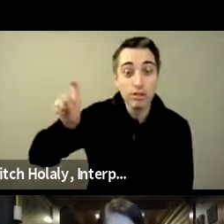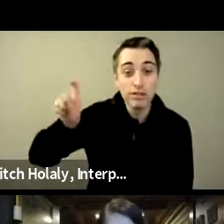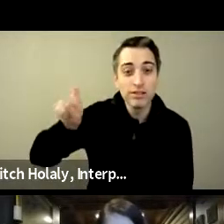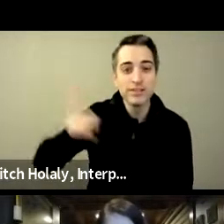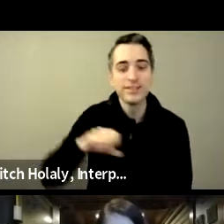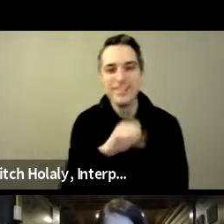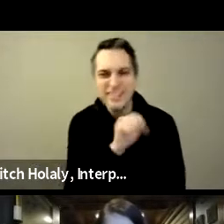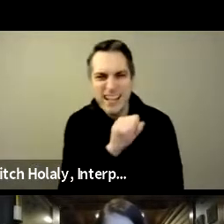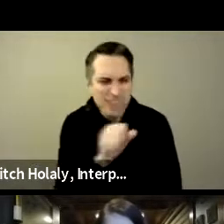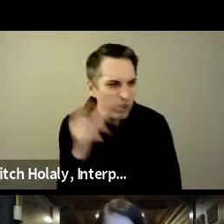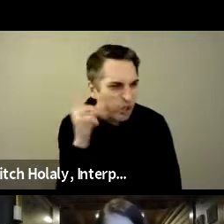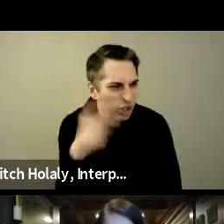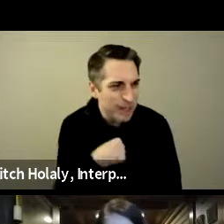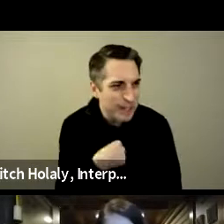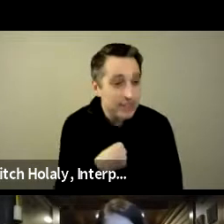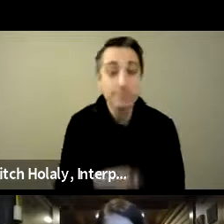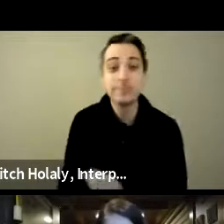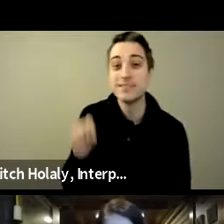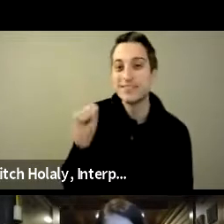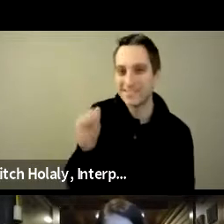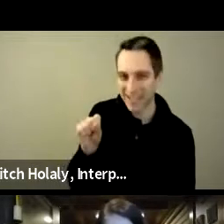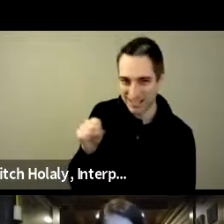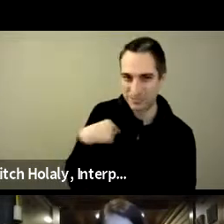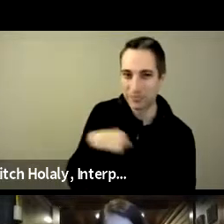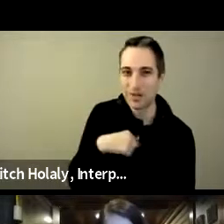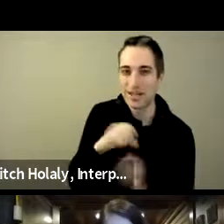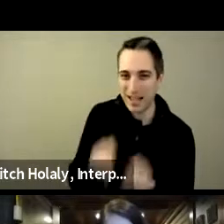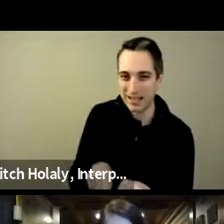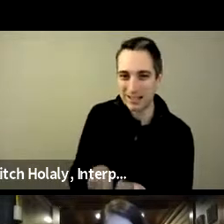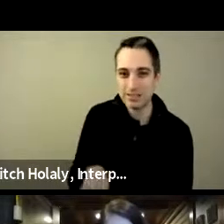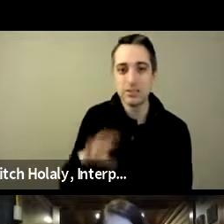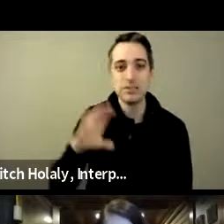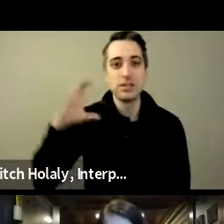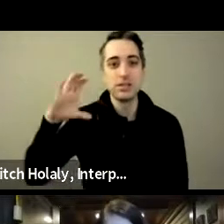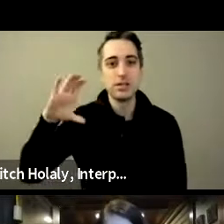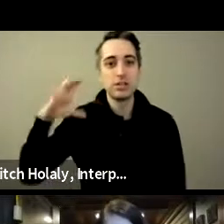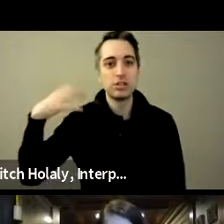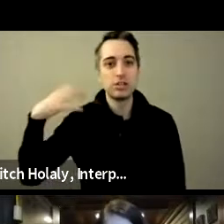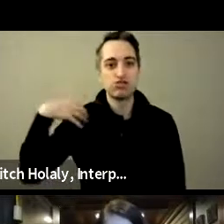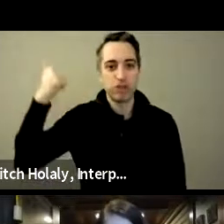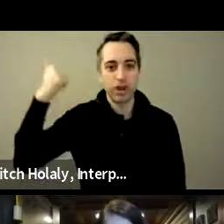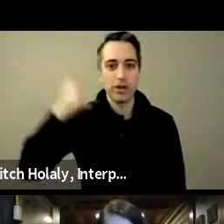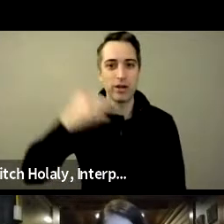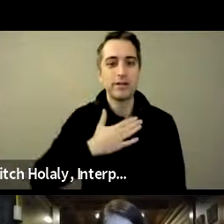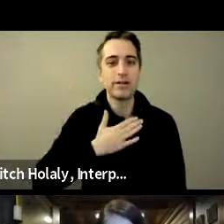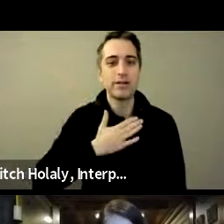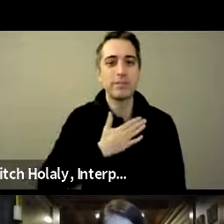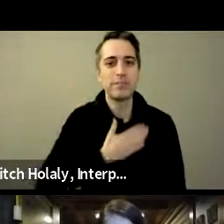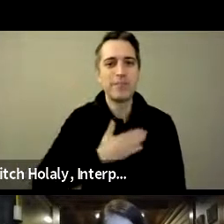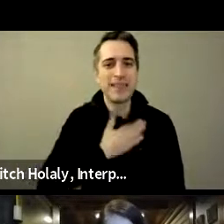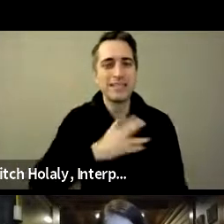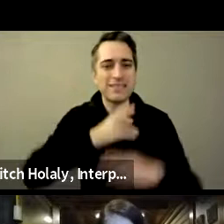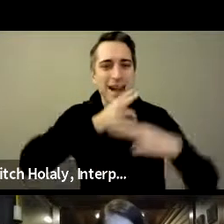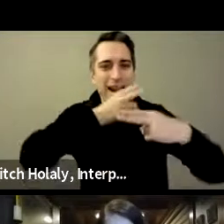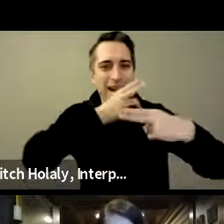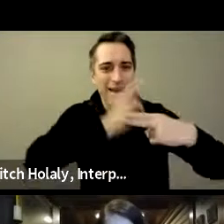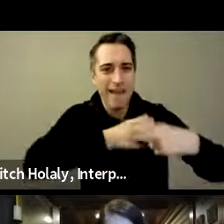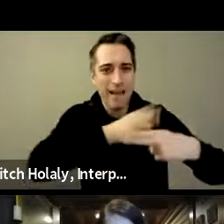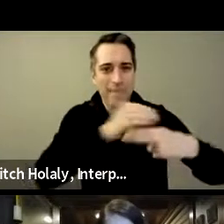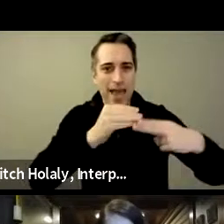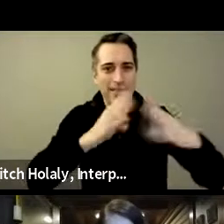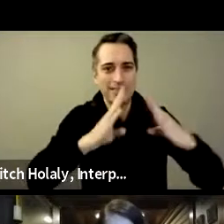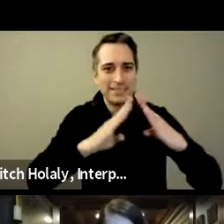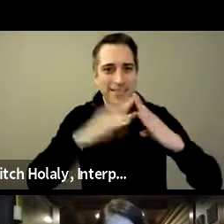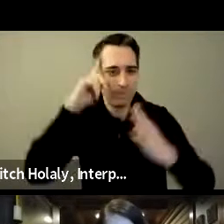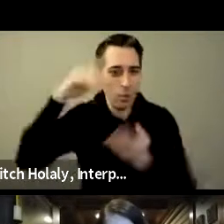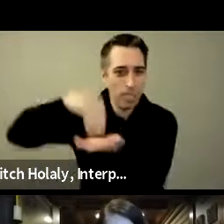Yes, can you hear me? Yes, we can. Yes, caller, please. Okay, thank you. Please state your name and city from the record,